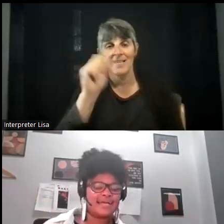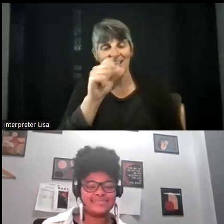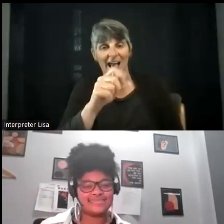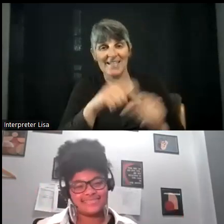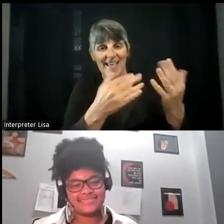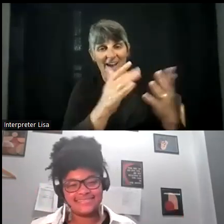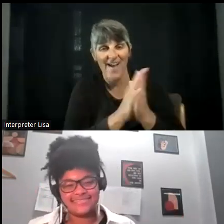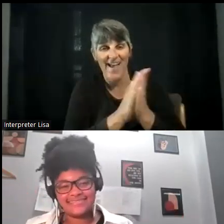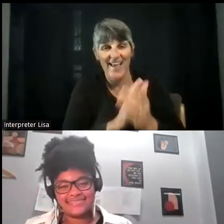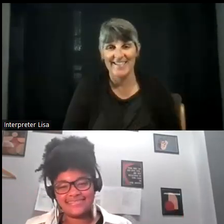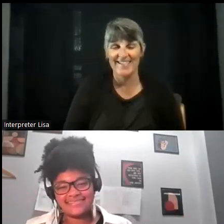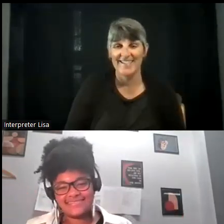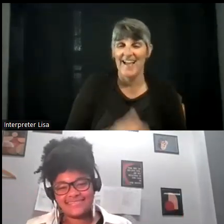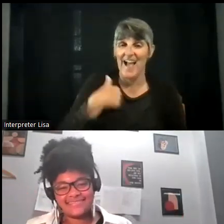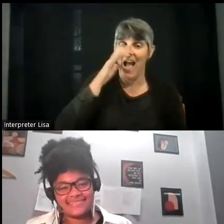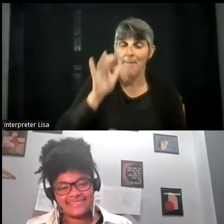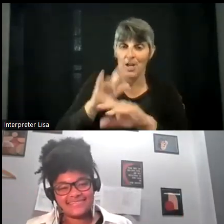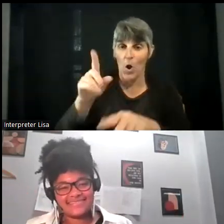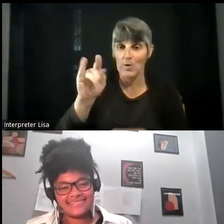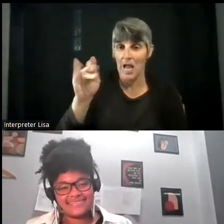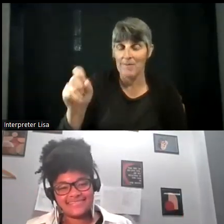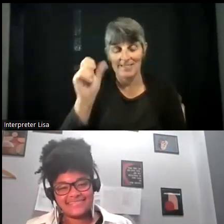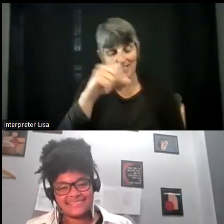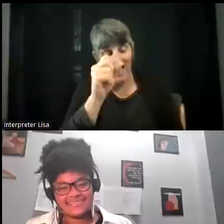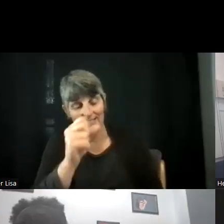wait. I'm going to be there, Yes, Thomas. yes.